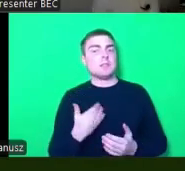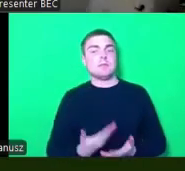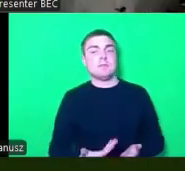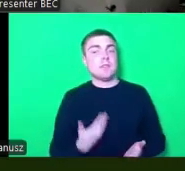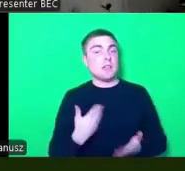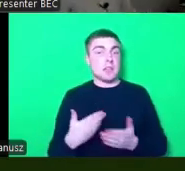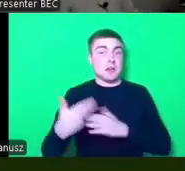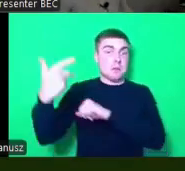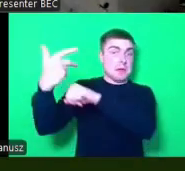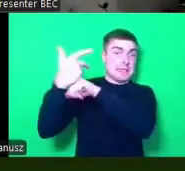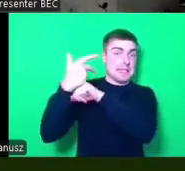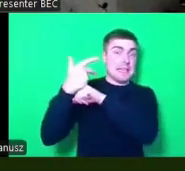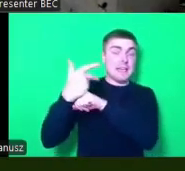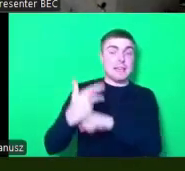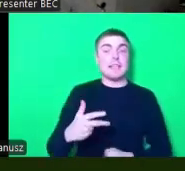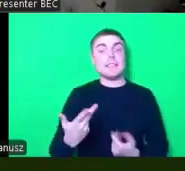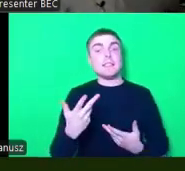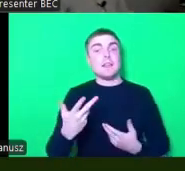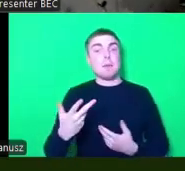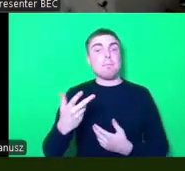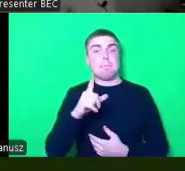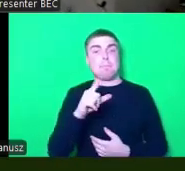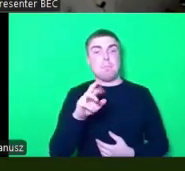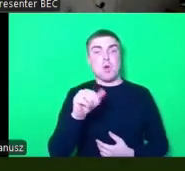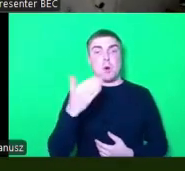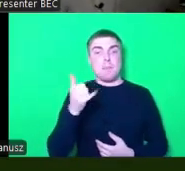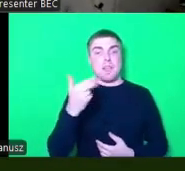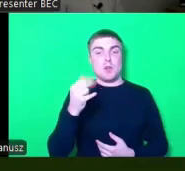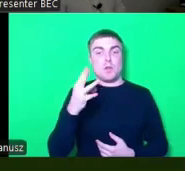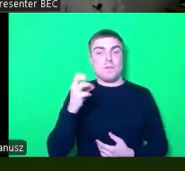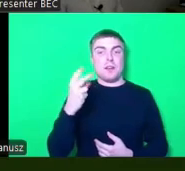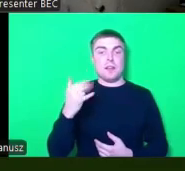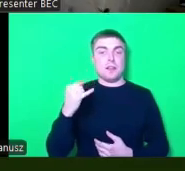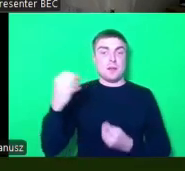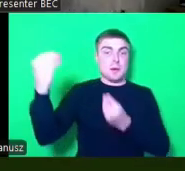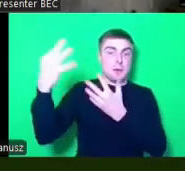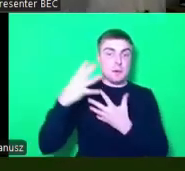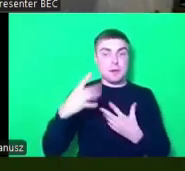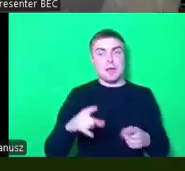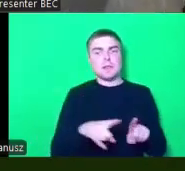of the sun, maybe there's also a cooling wind or something, so